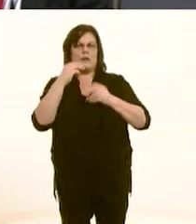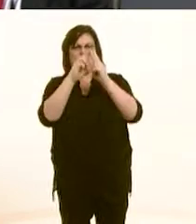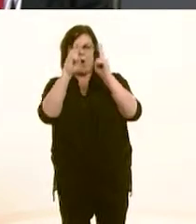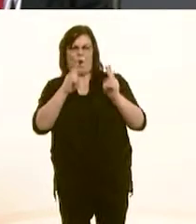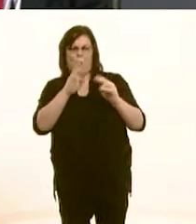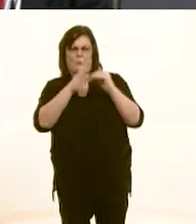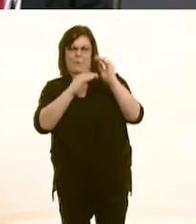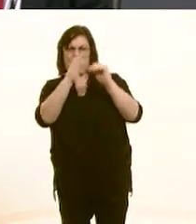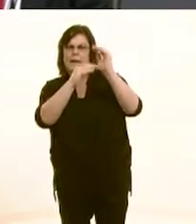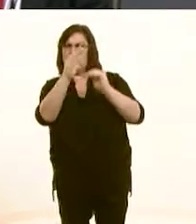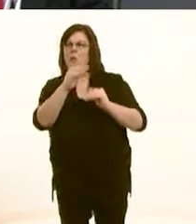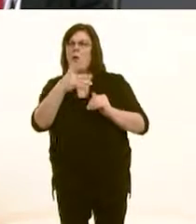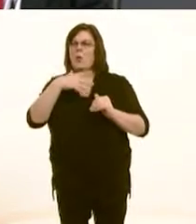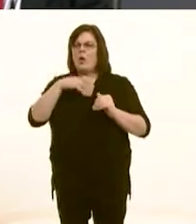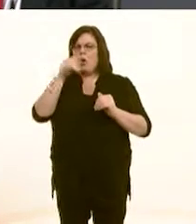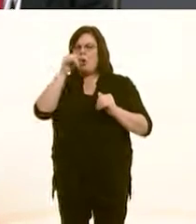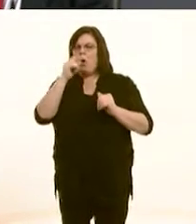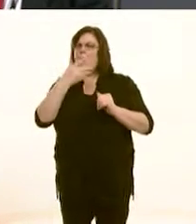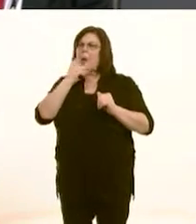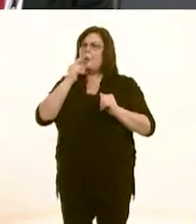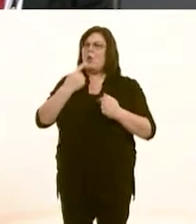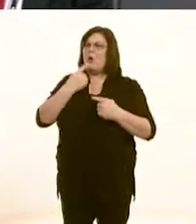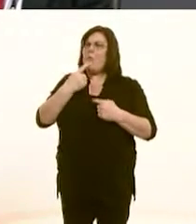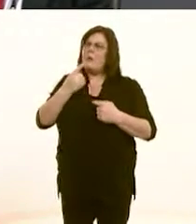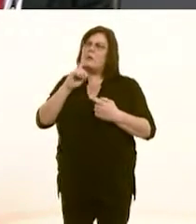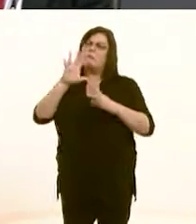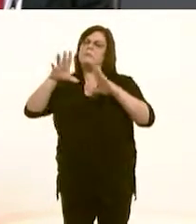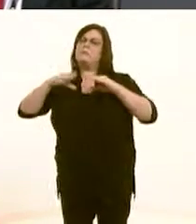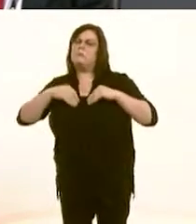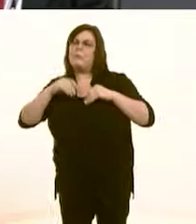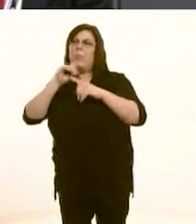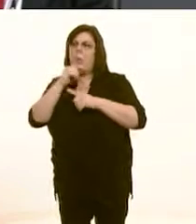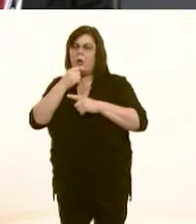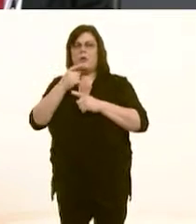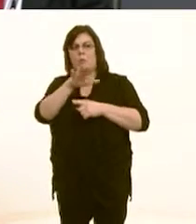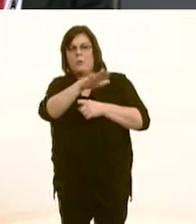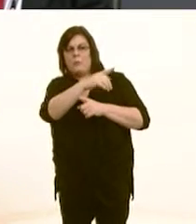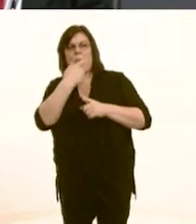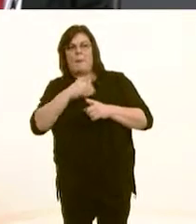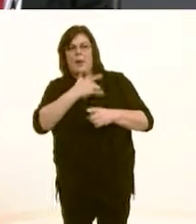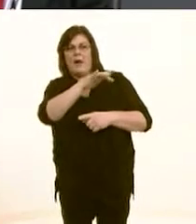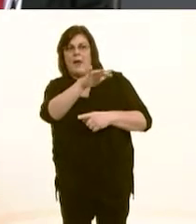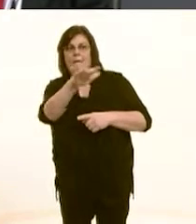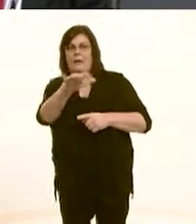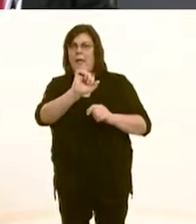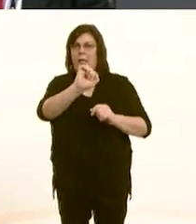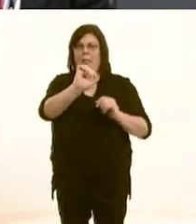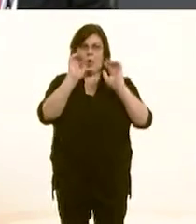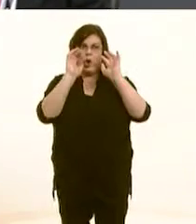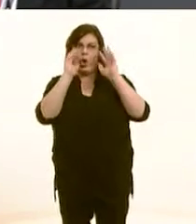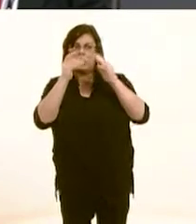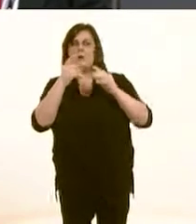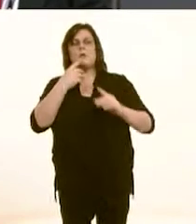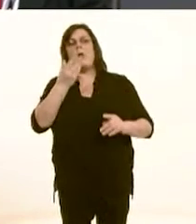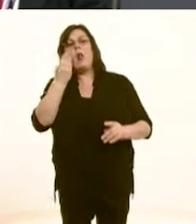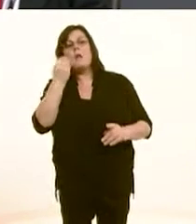that any plans will take these comments on board so that the needs of local communities are met and the dual